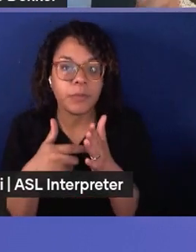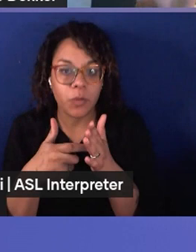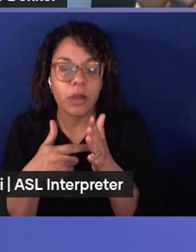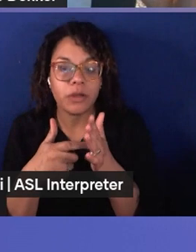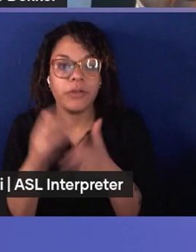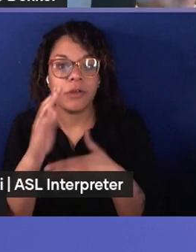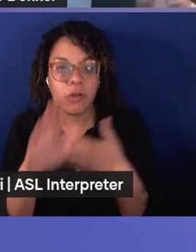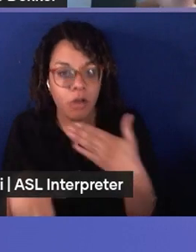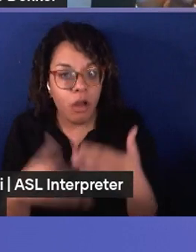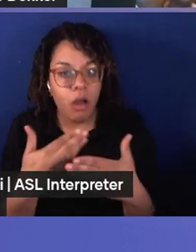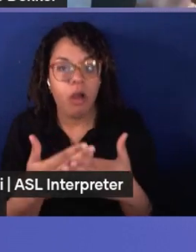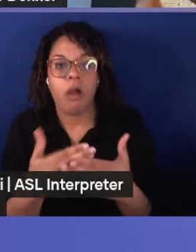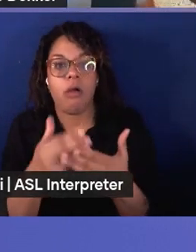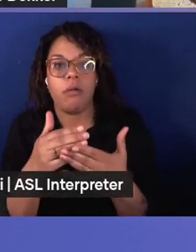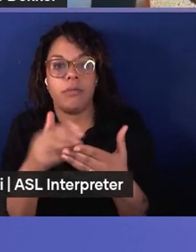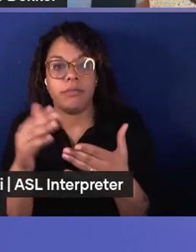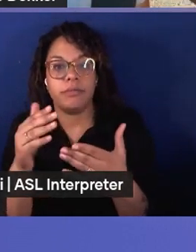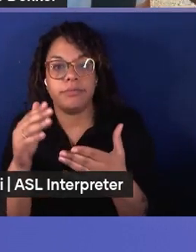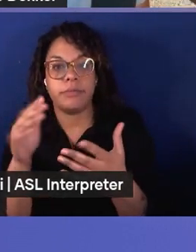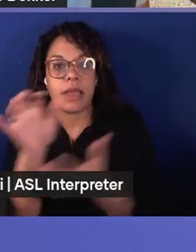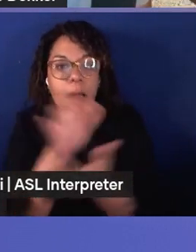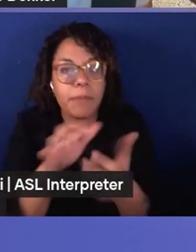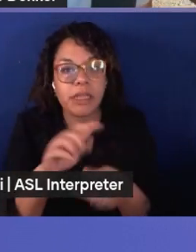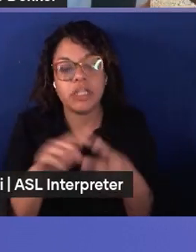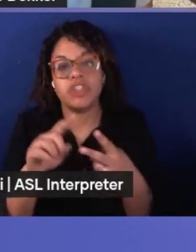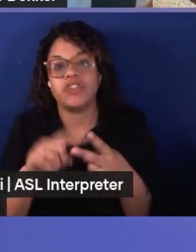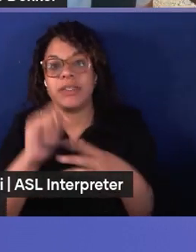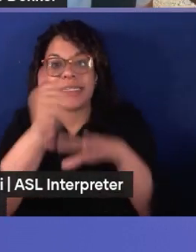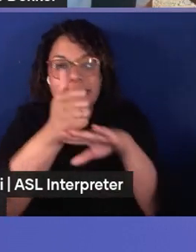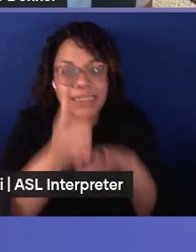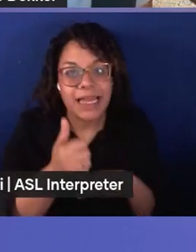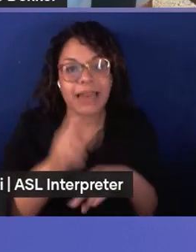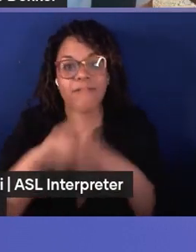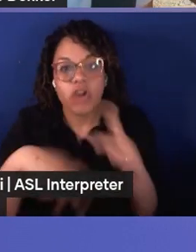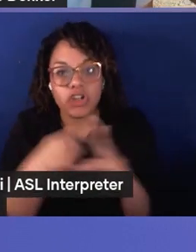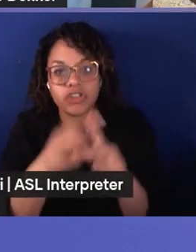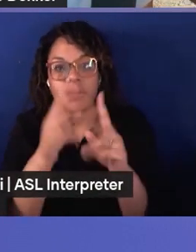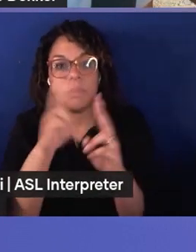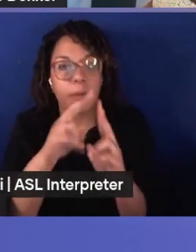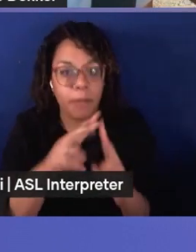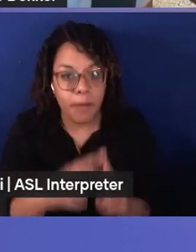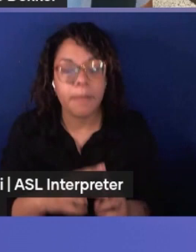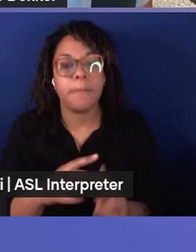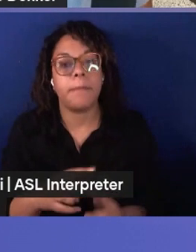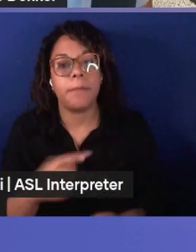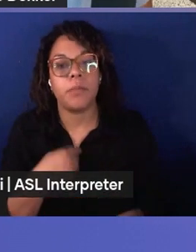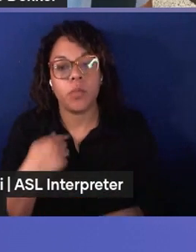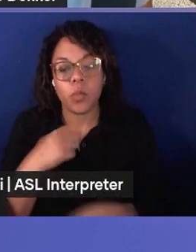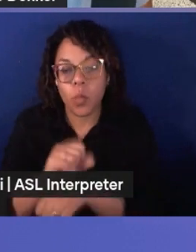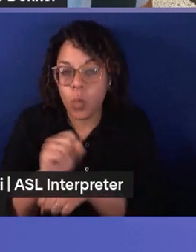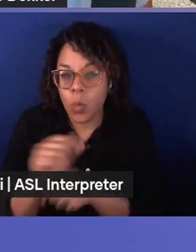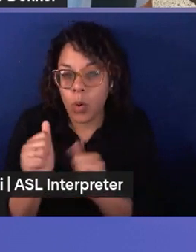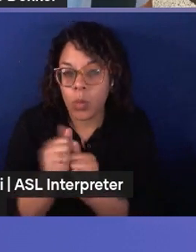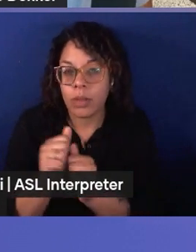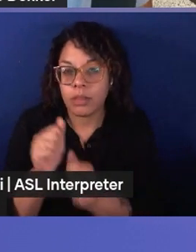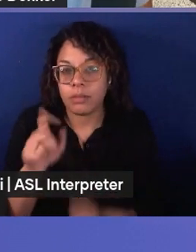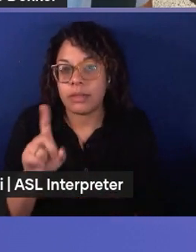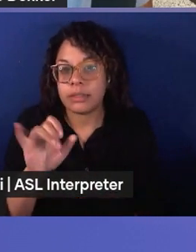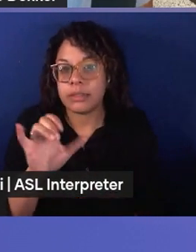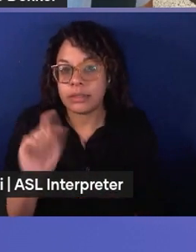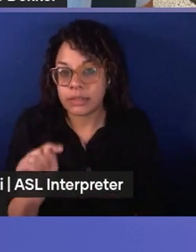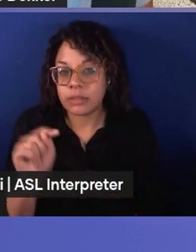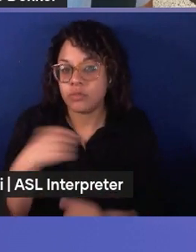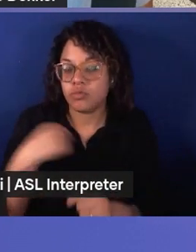all combinations and permutations of those settings, and or work with some dict where we store them and then process